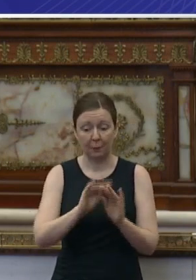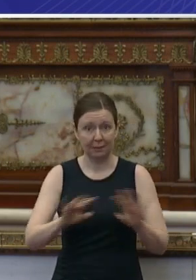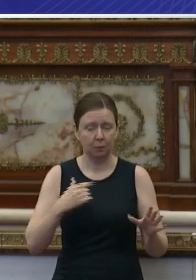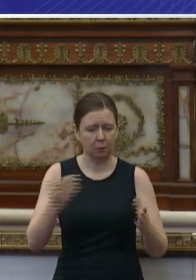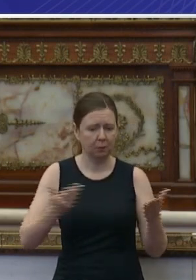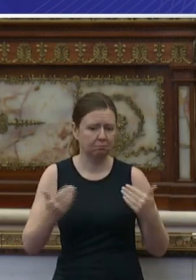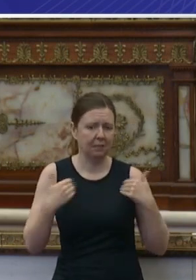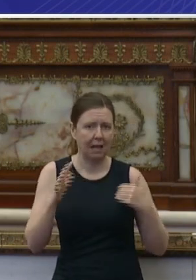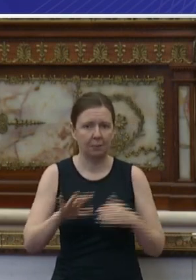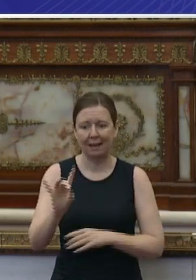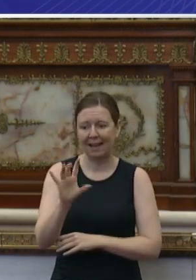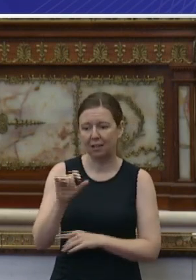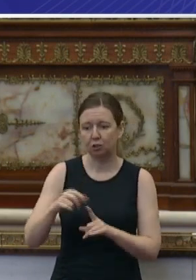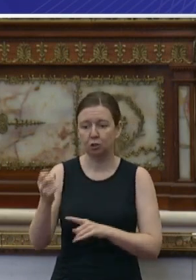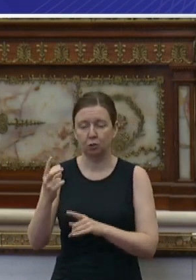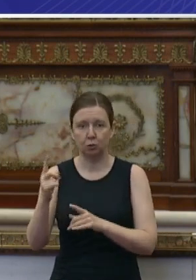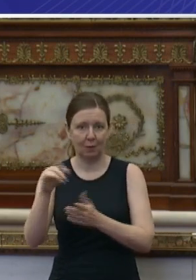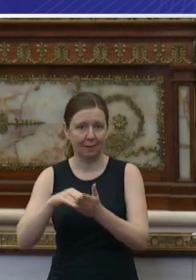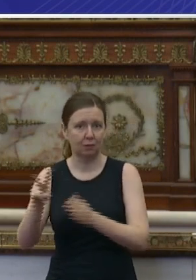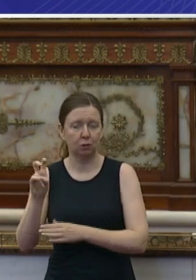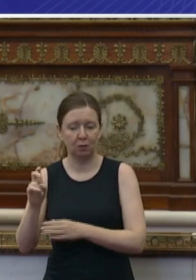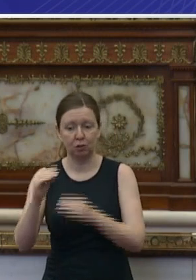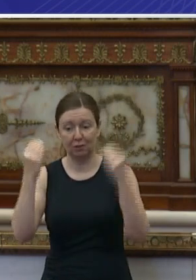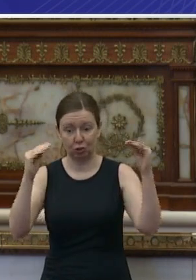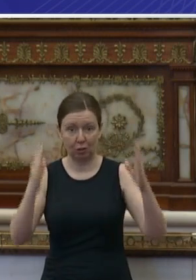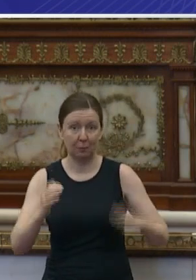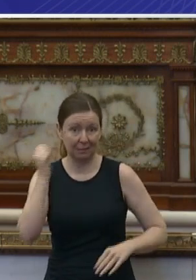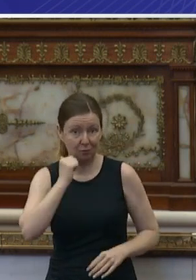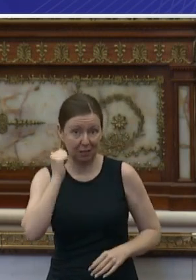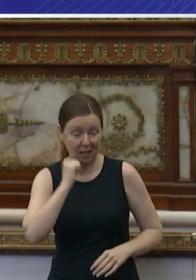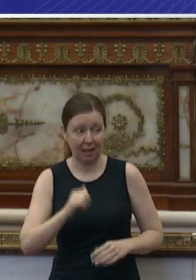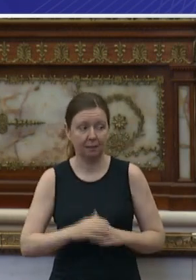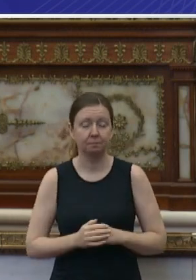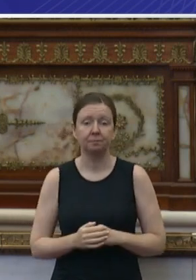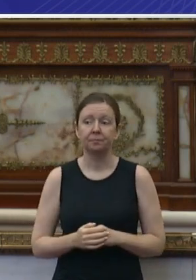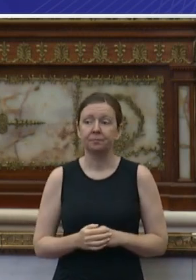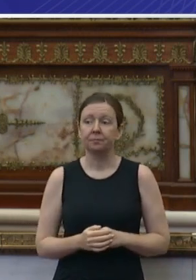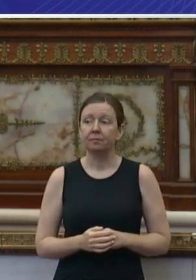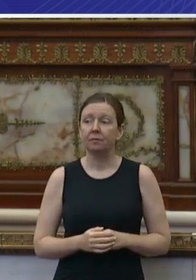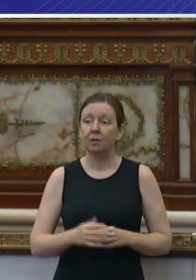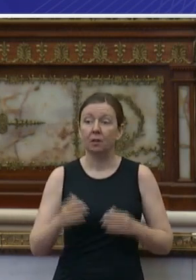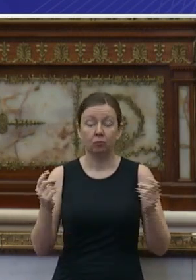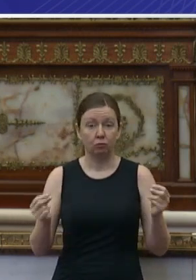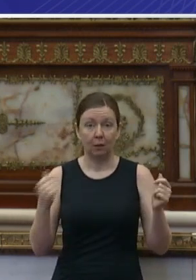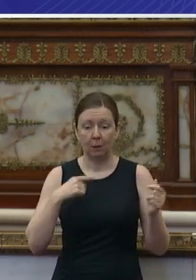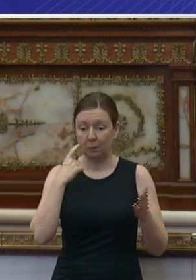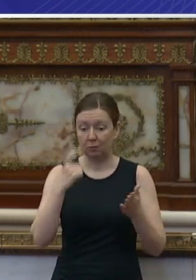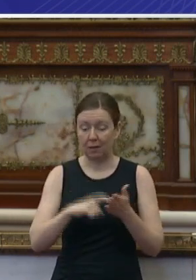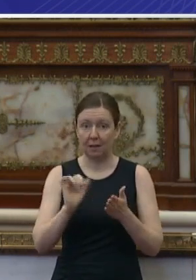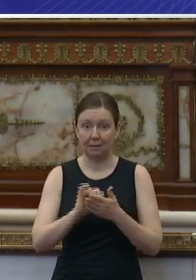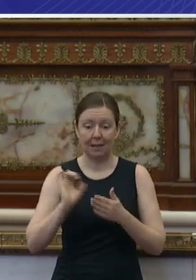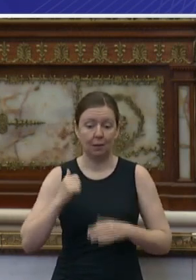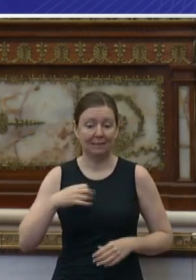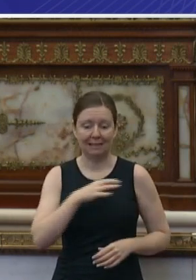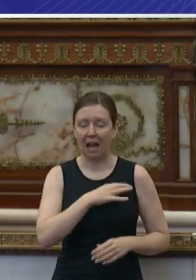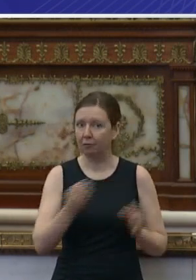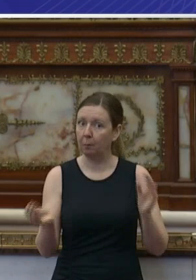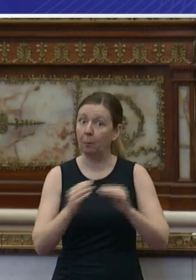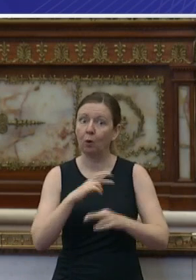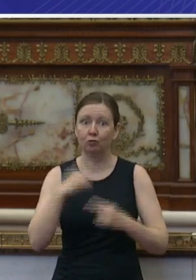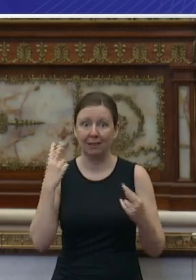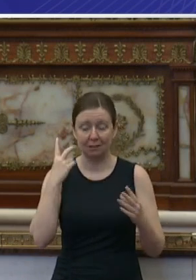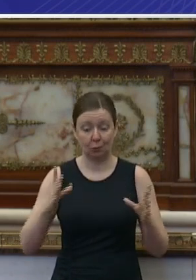from 800 to 1,200 shoppers a day in our 2,500 square foot store. Right away, we recognize that our staff are at a greater risk